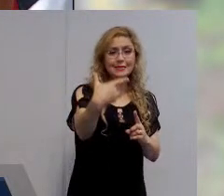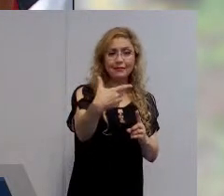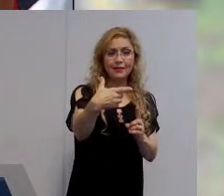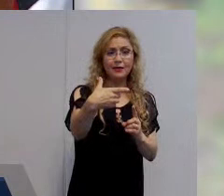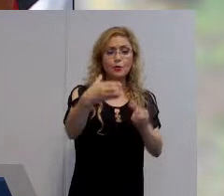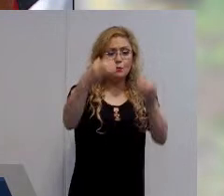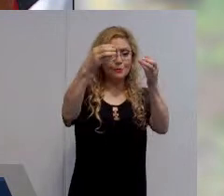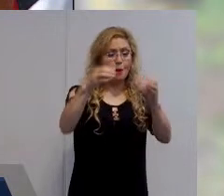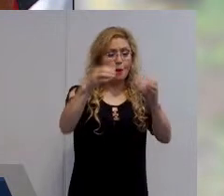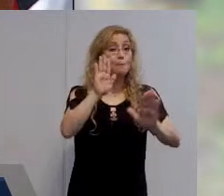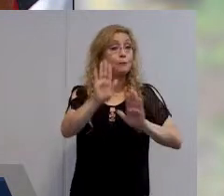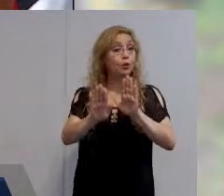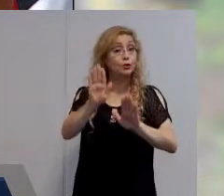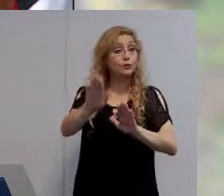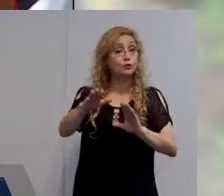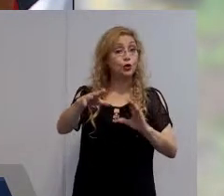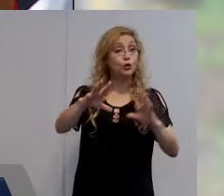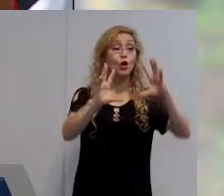Farming.